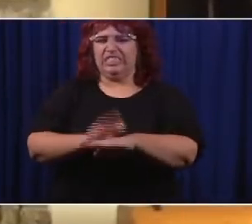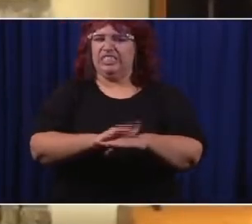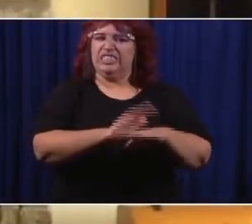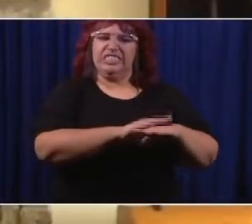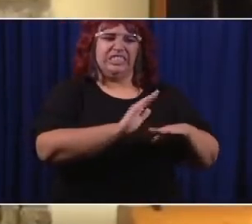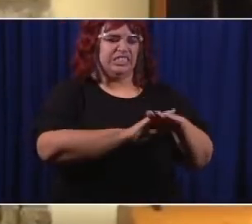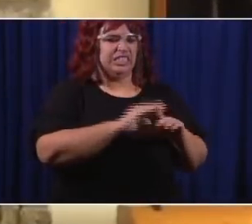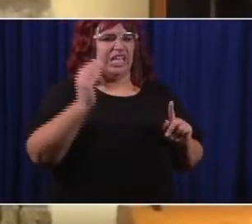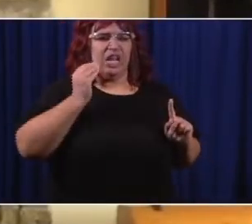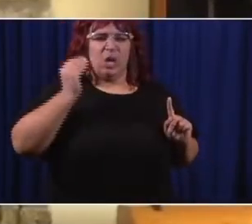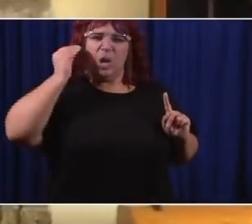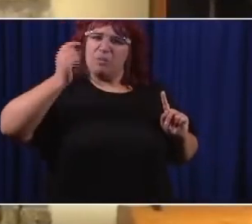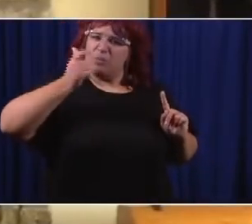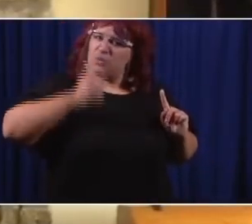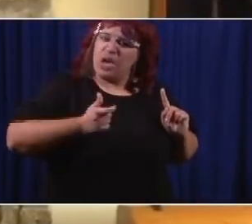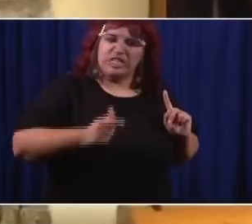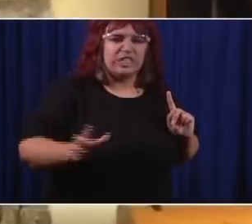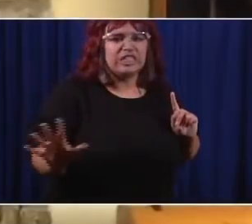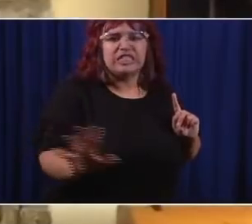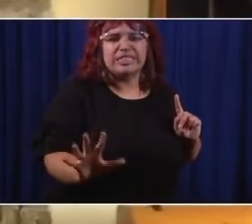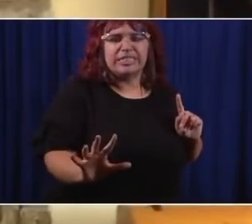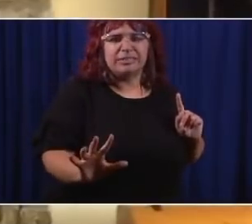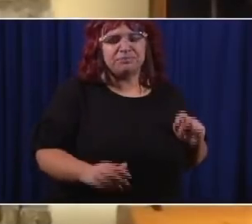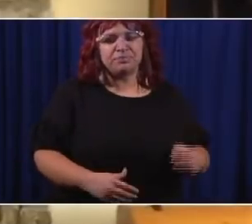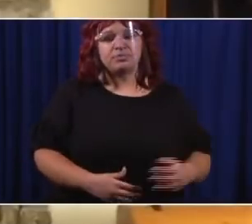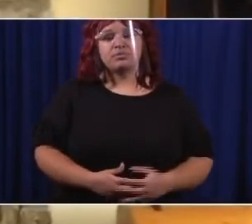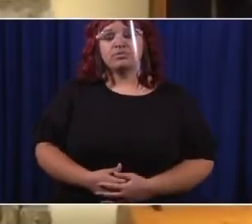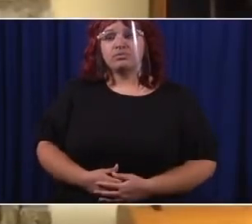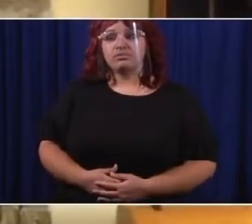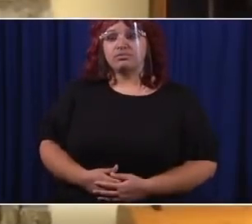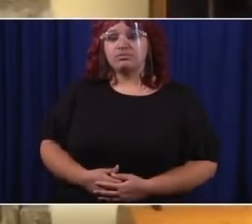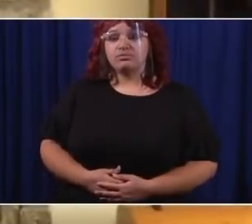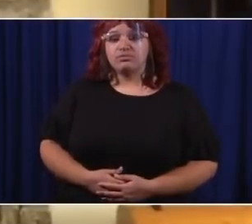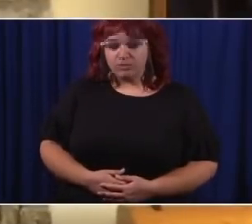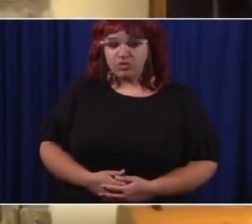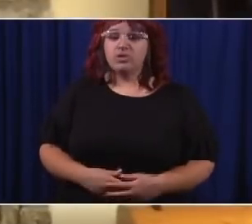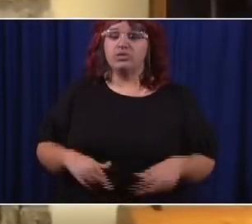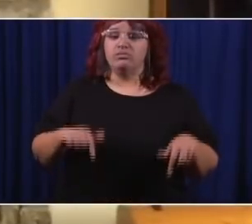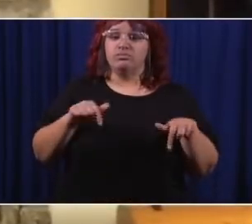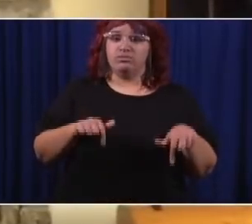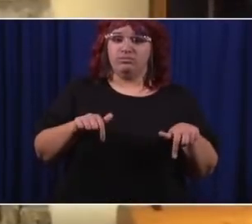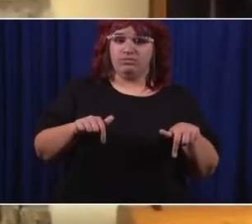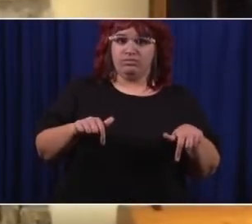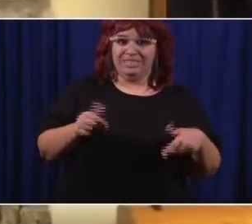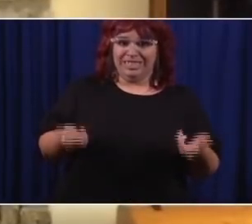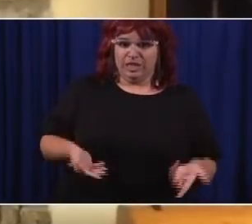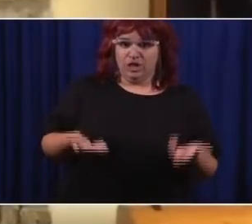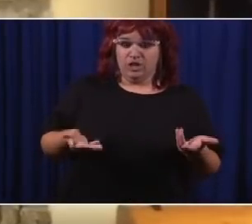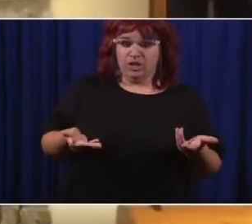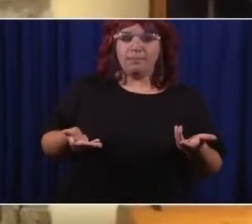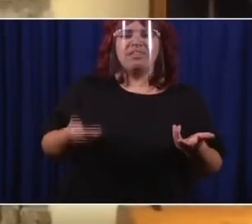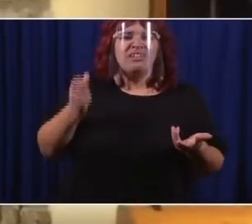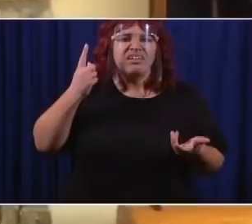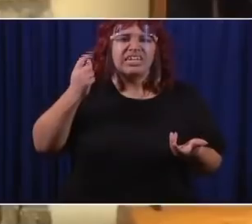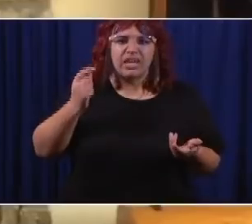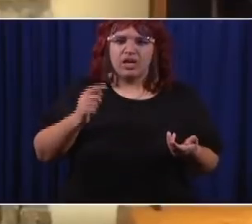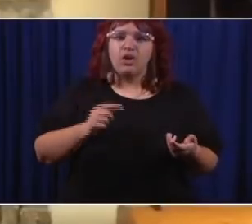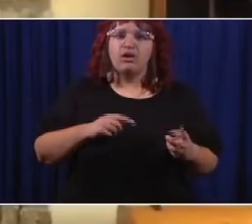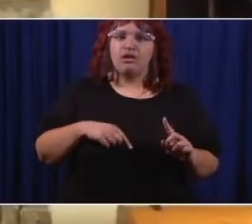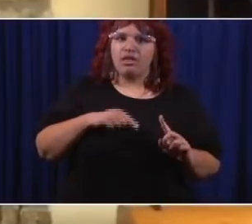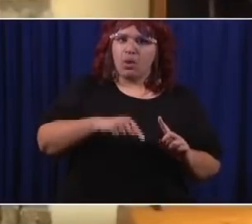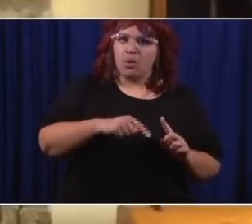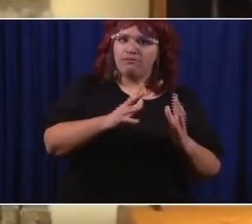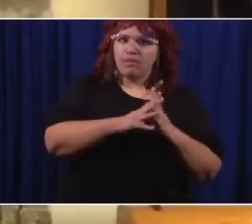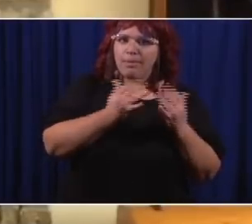Buckeyes are scheduled to play will come from, or the Buckeyes will go to their states where test rates are higher or much higher